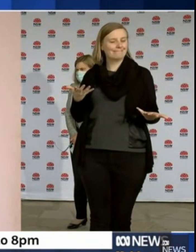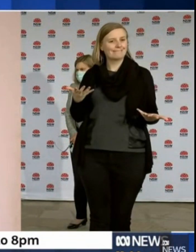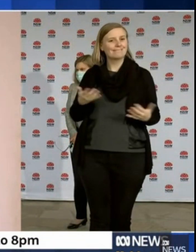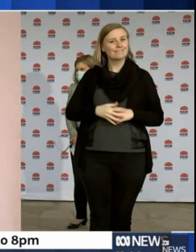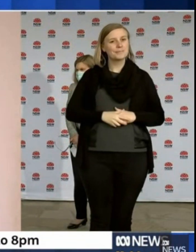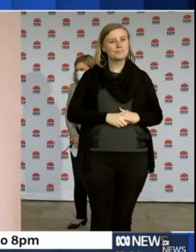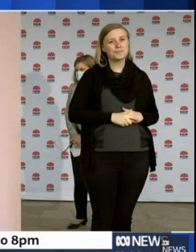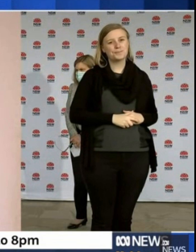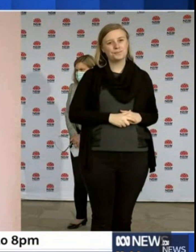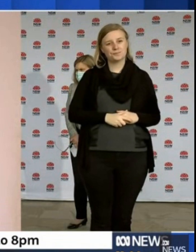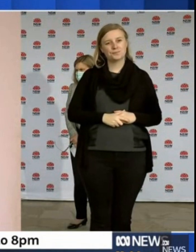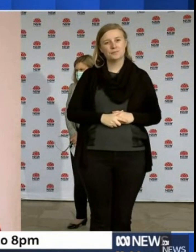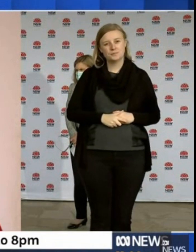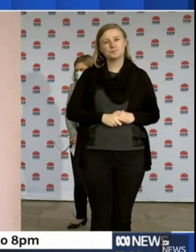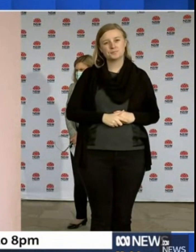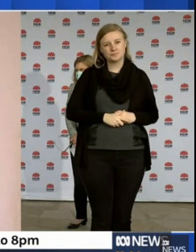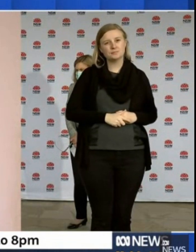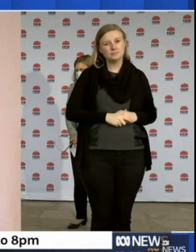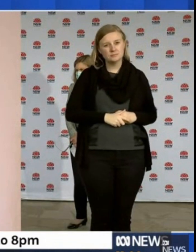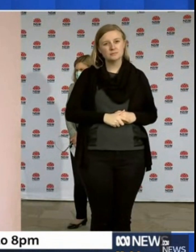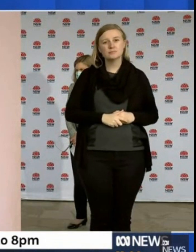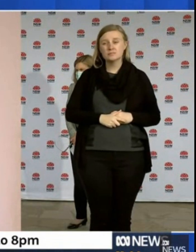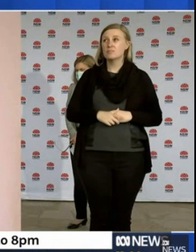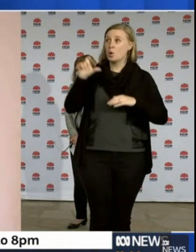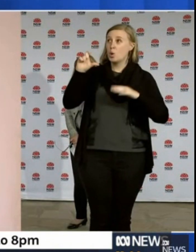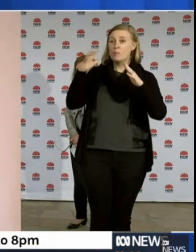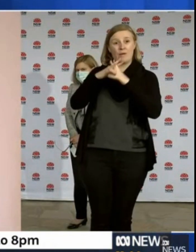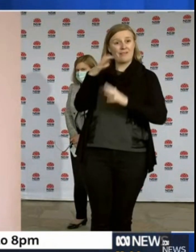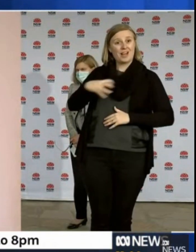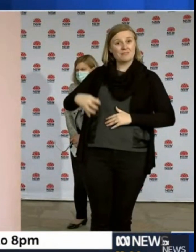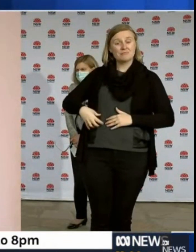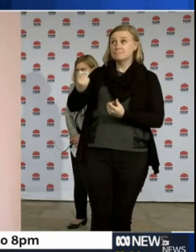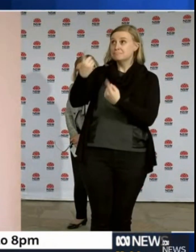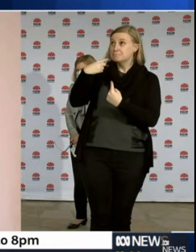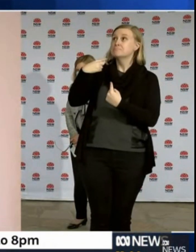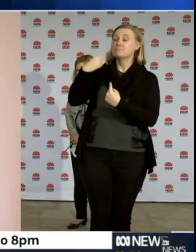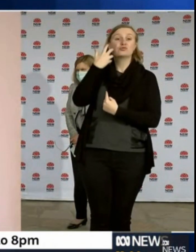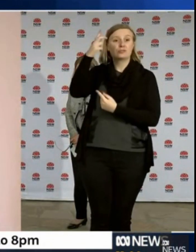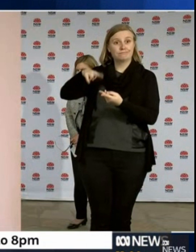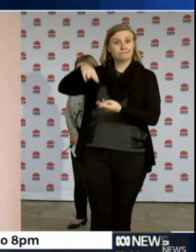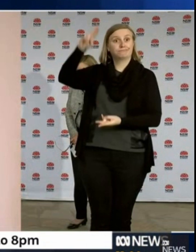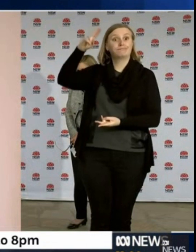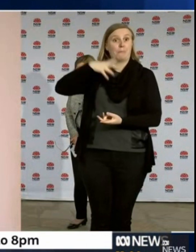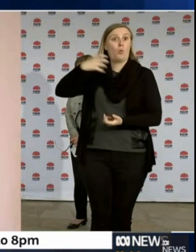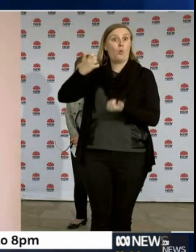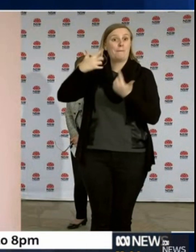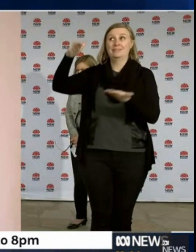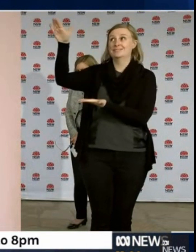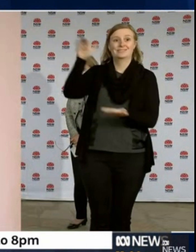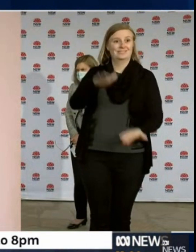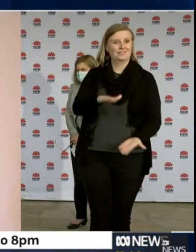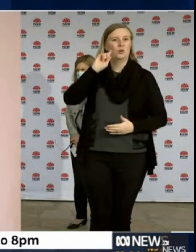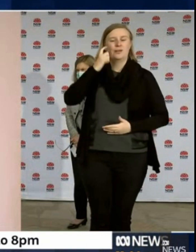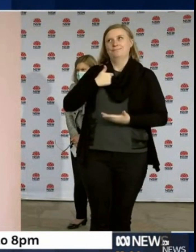we do have positive messages and reinforcements from the Commonwealth government that those supplies are increasing. I'm grateful for that. I